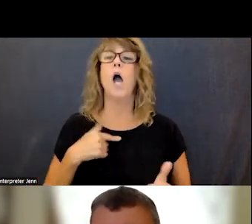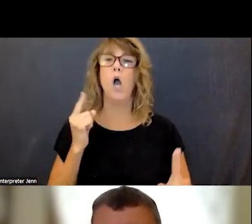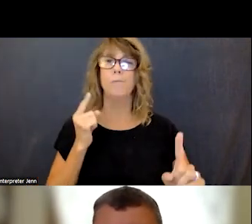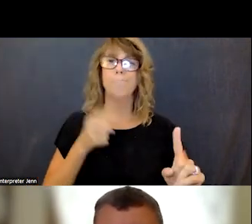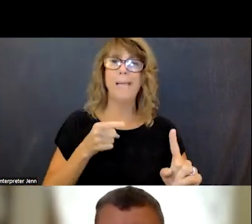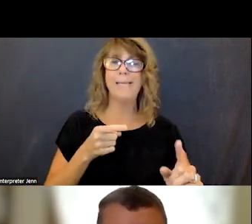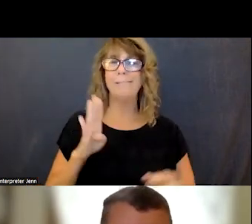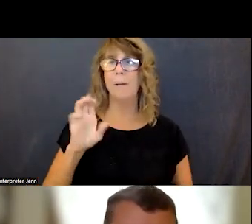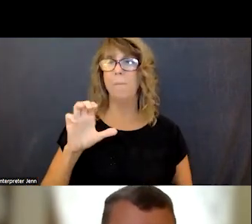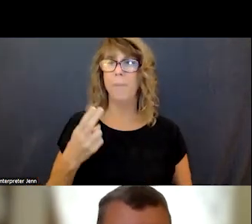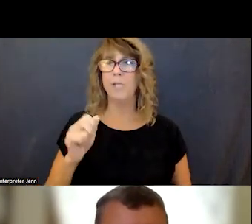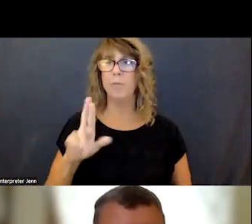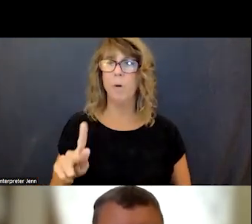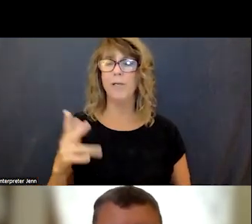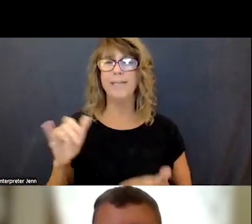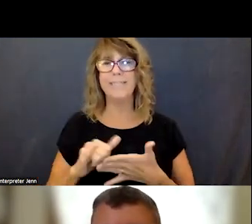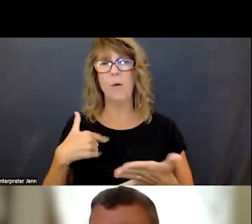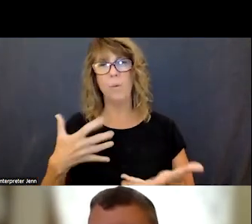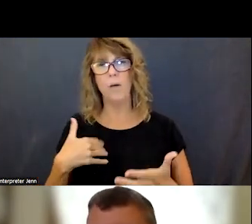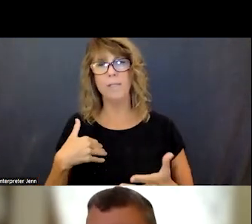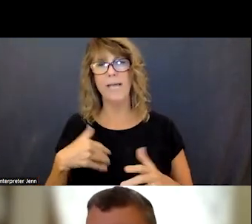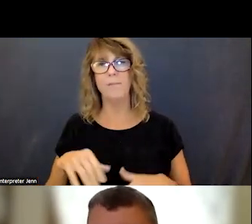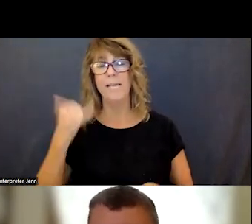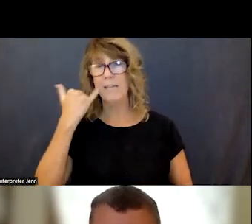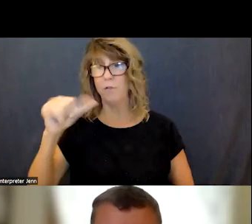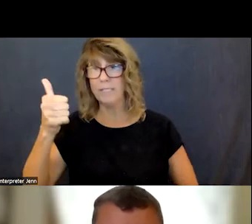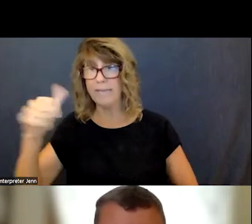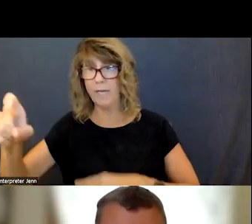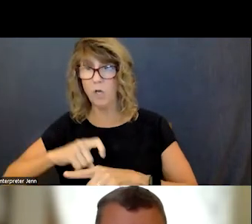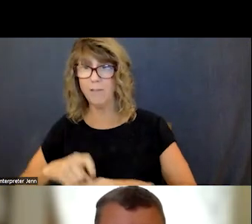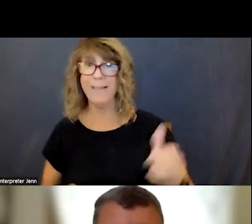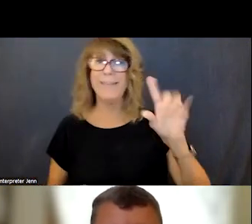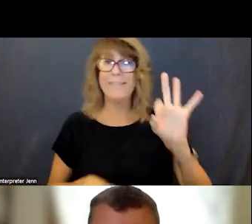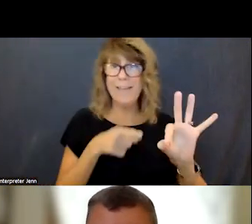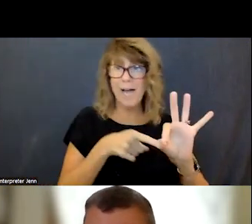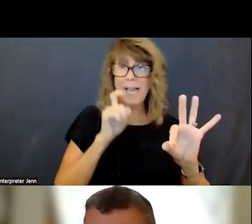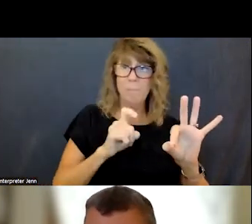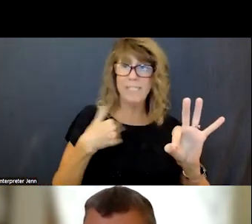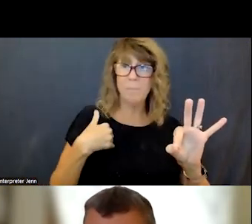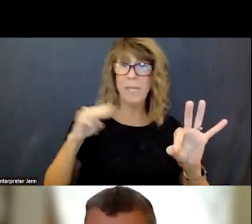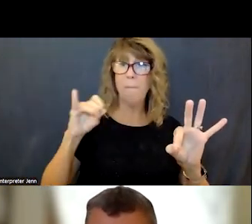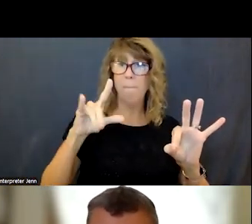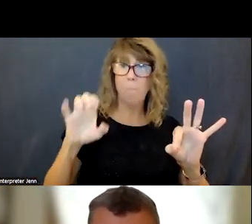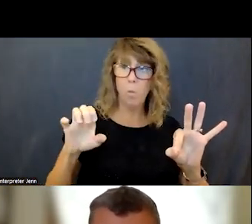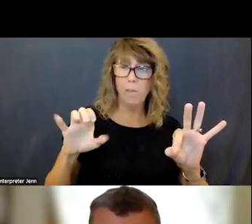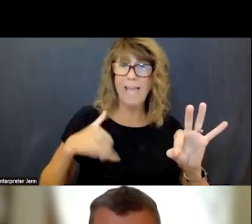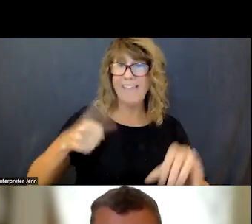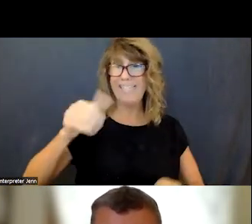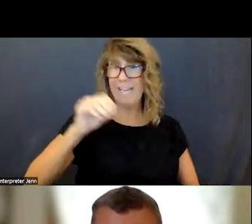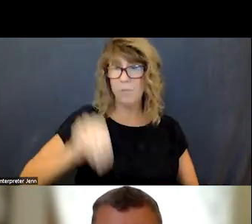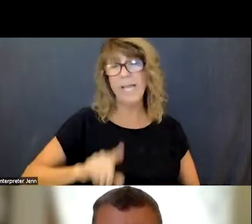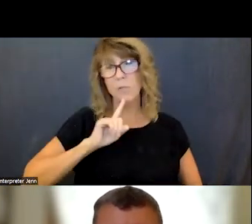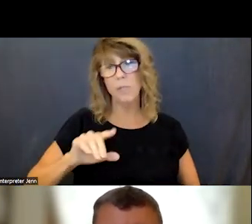notion that 9 out of 10 calls must be mobile, and that 10% has really worked